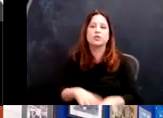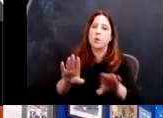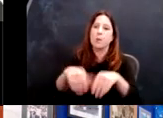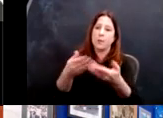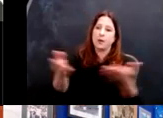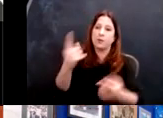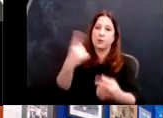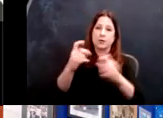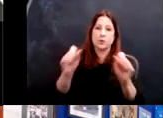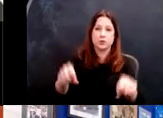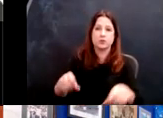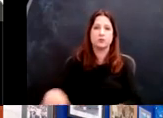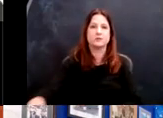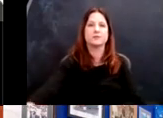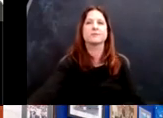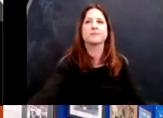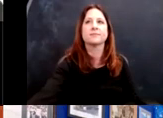questions.